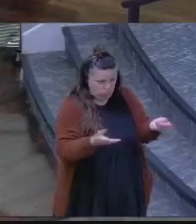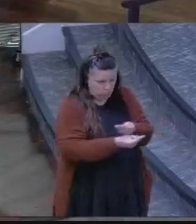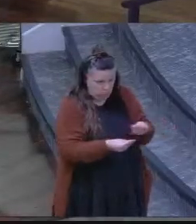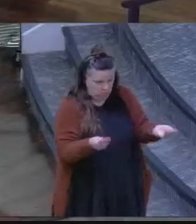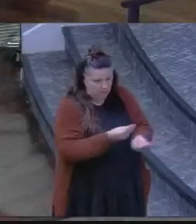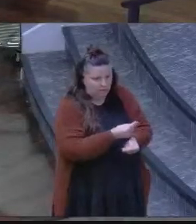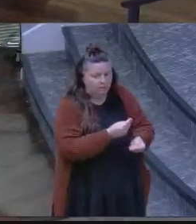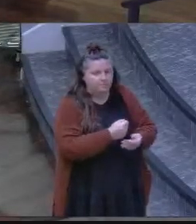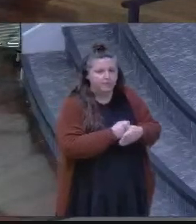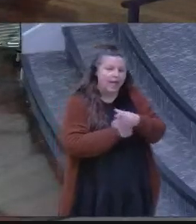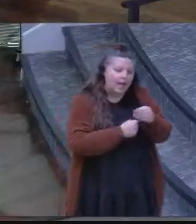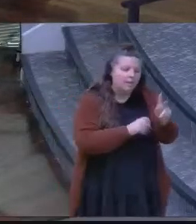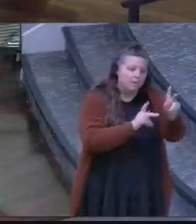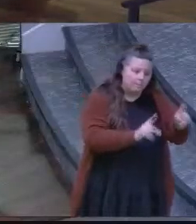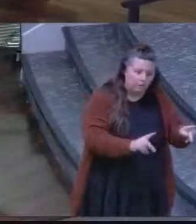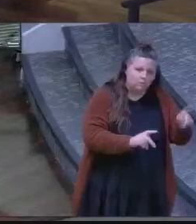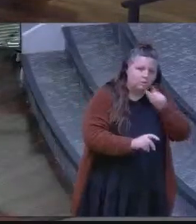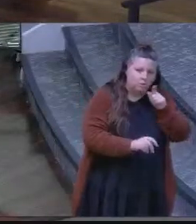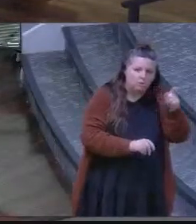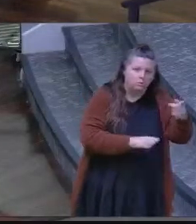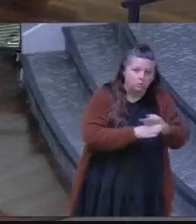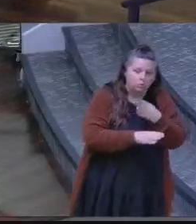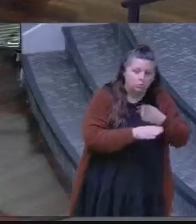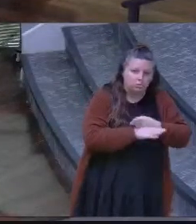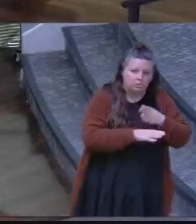leave and human resources.